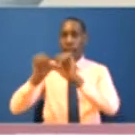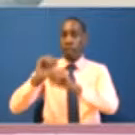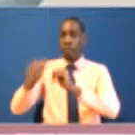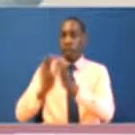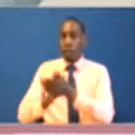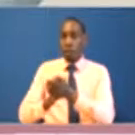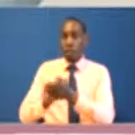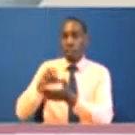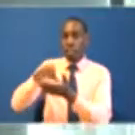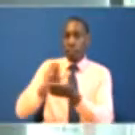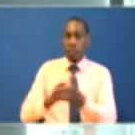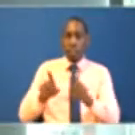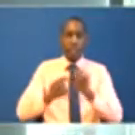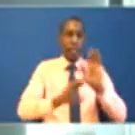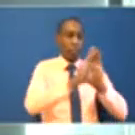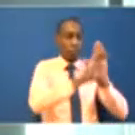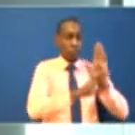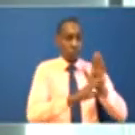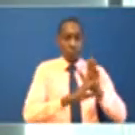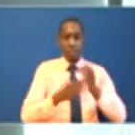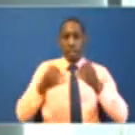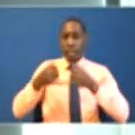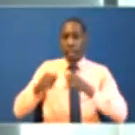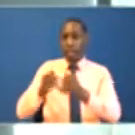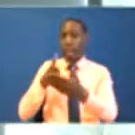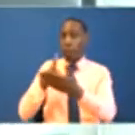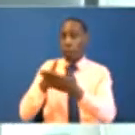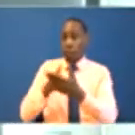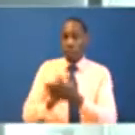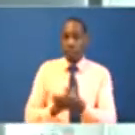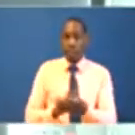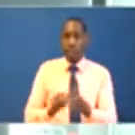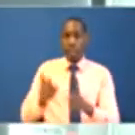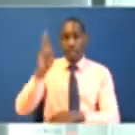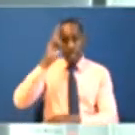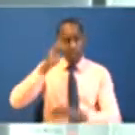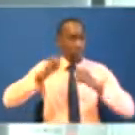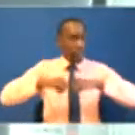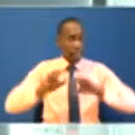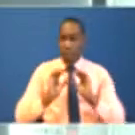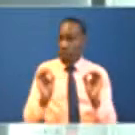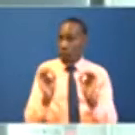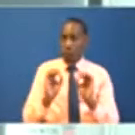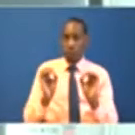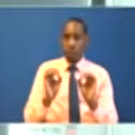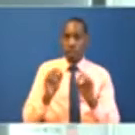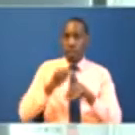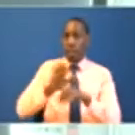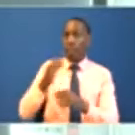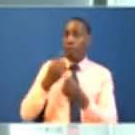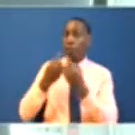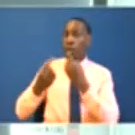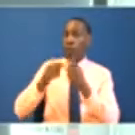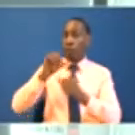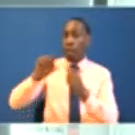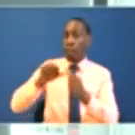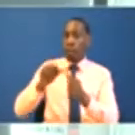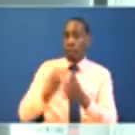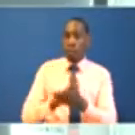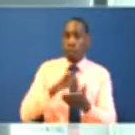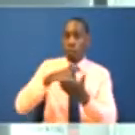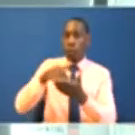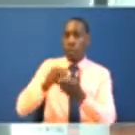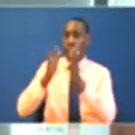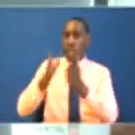which the constitution tries to temper and the reason i disagree um when you talk about french